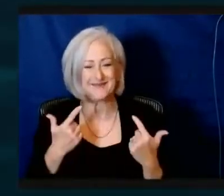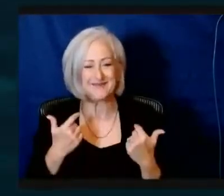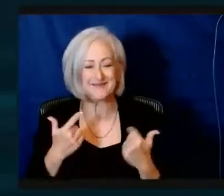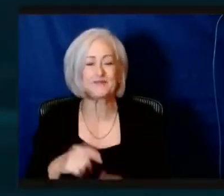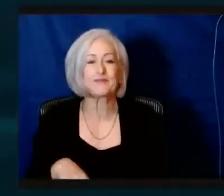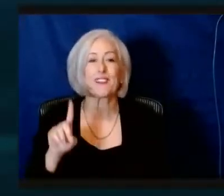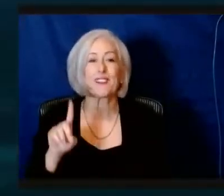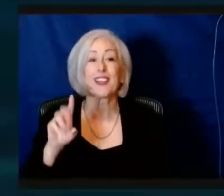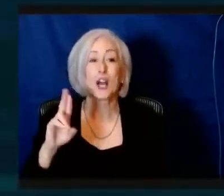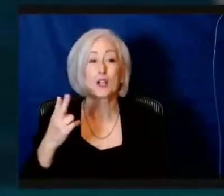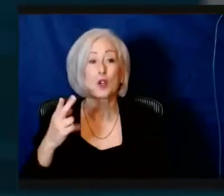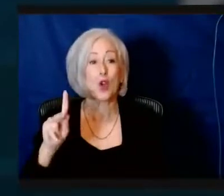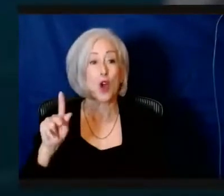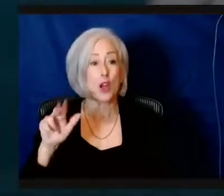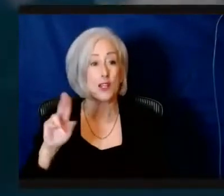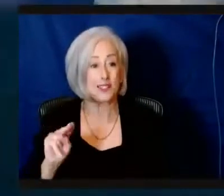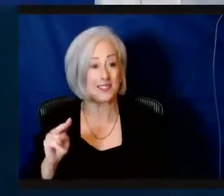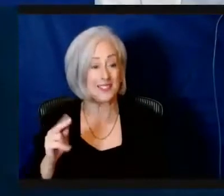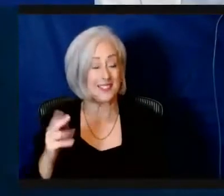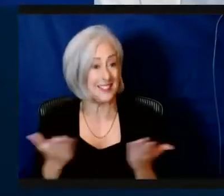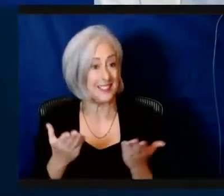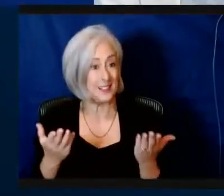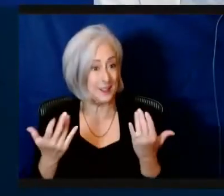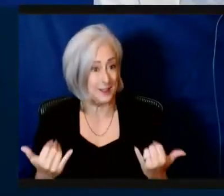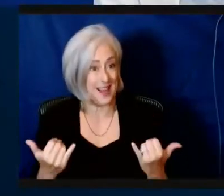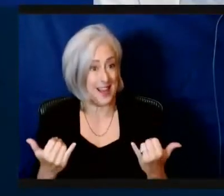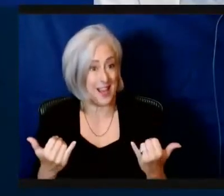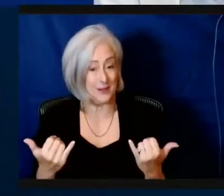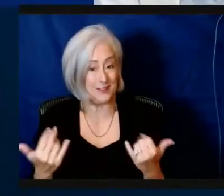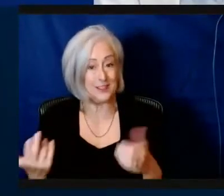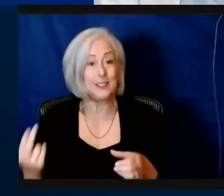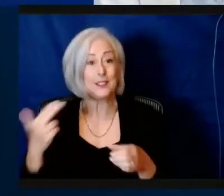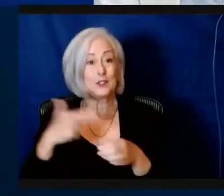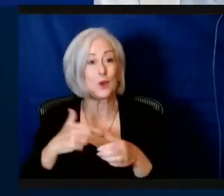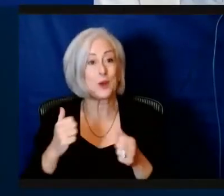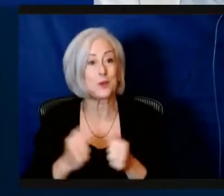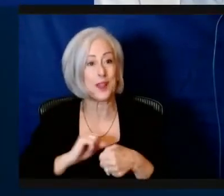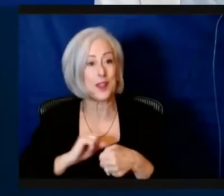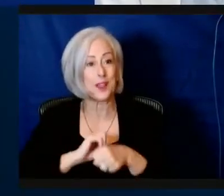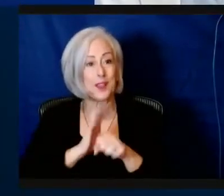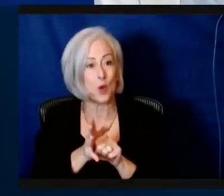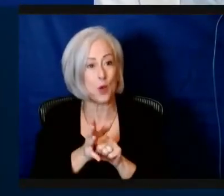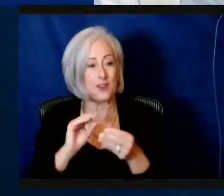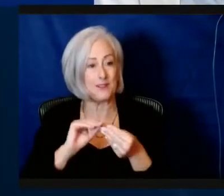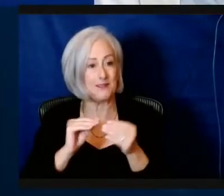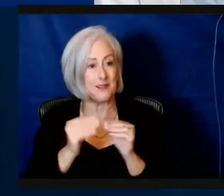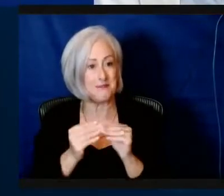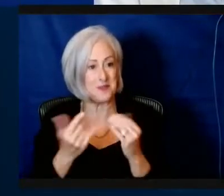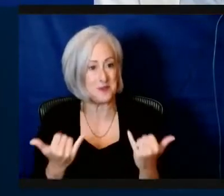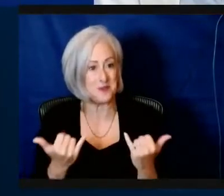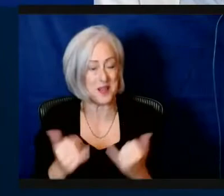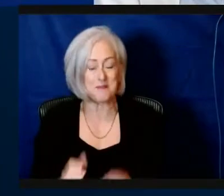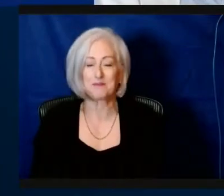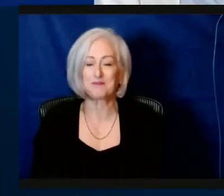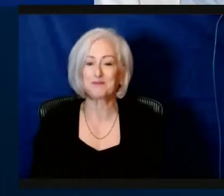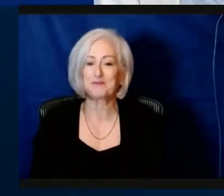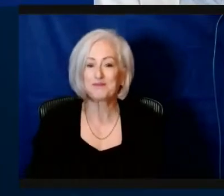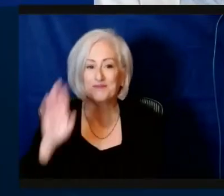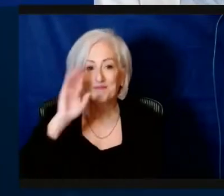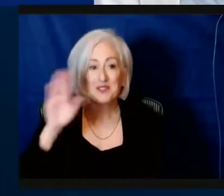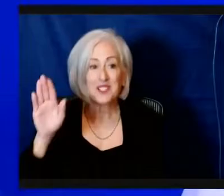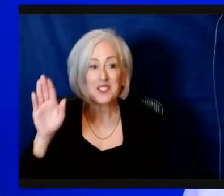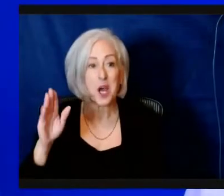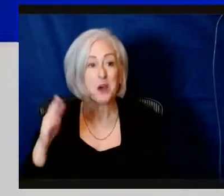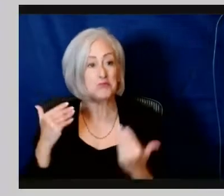Disease Specialist, is in the house now. He joins us with a COVID count for today. Yes. Doc Hawk. Yeah, hi. I think it's going pretty good, Steve.